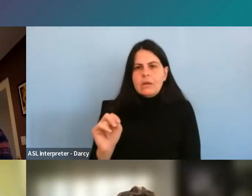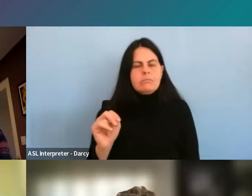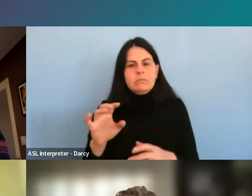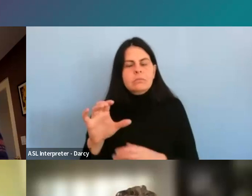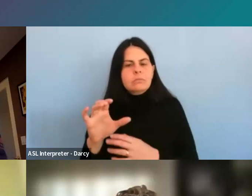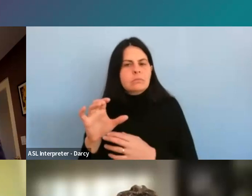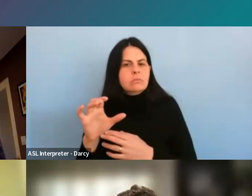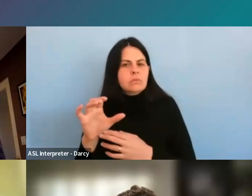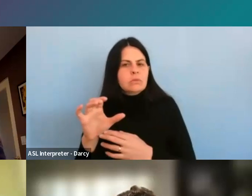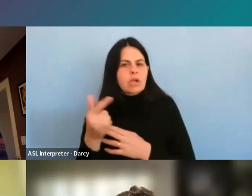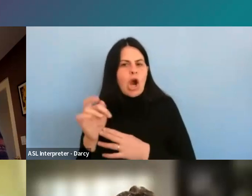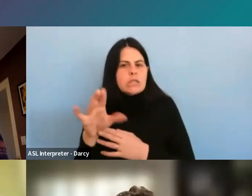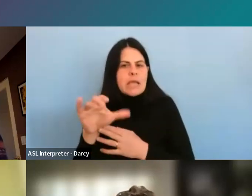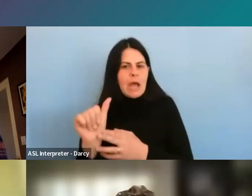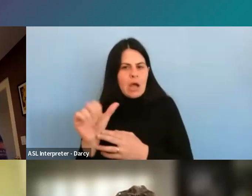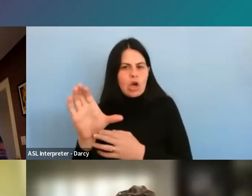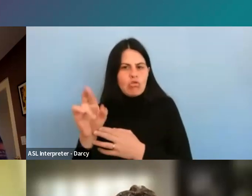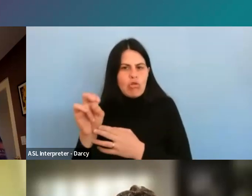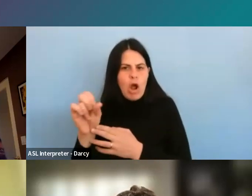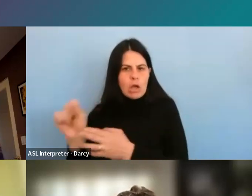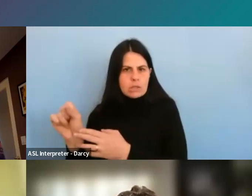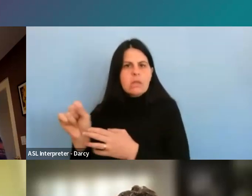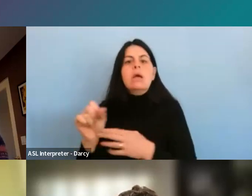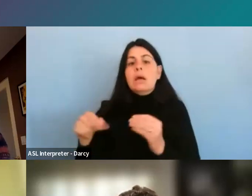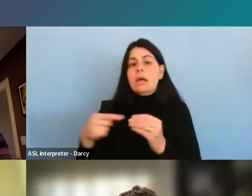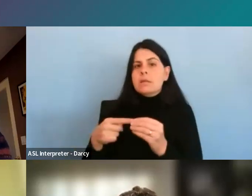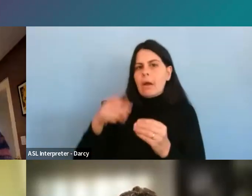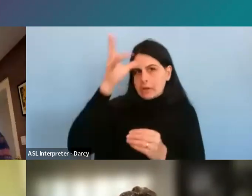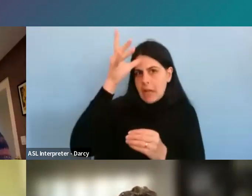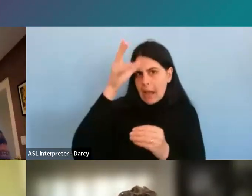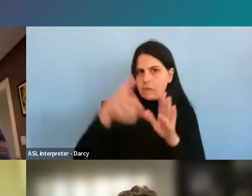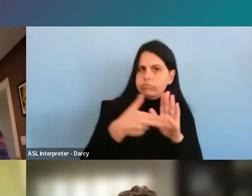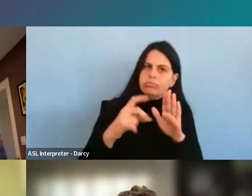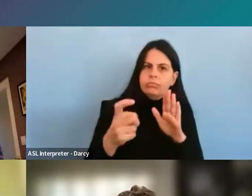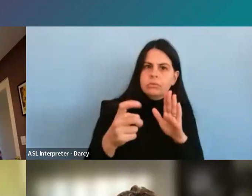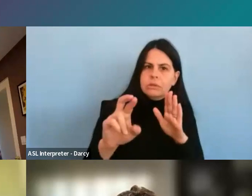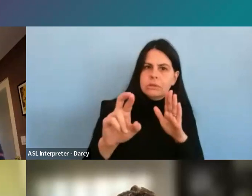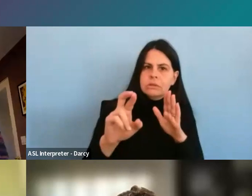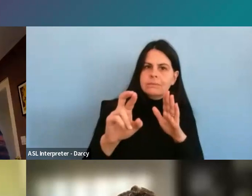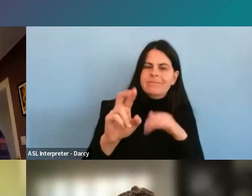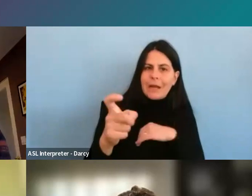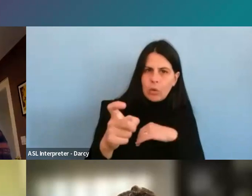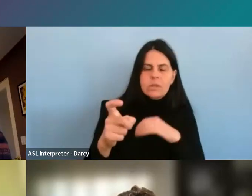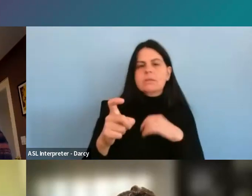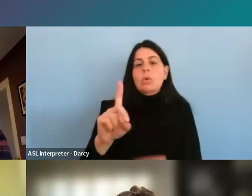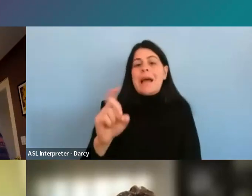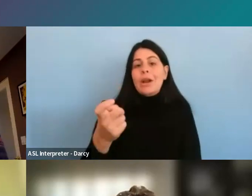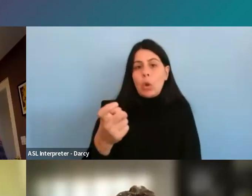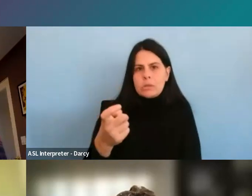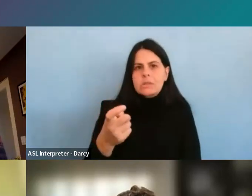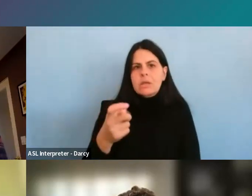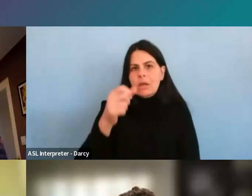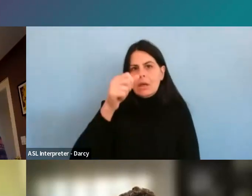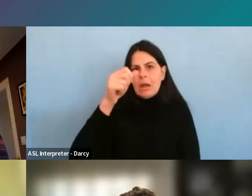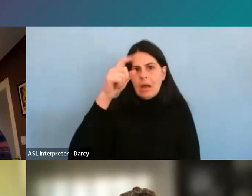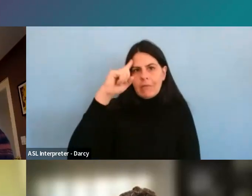a man, a dad, getting a diagnosis very early on of Alzheimer's and having to rely on his son, who